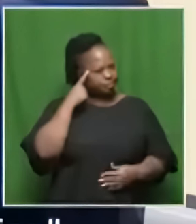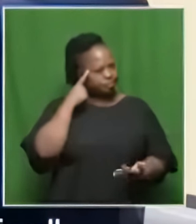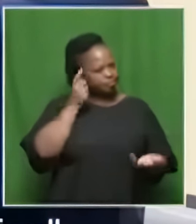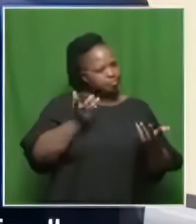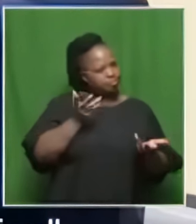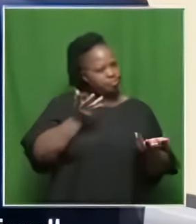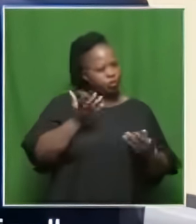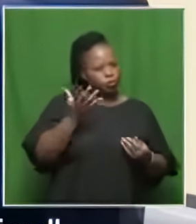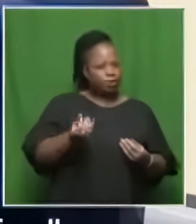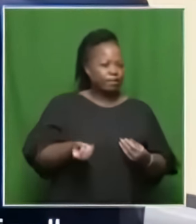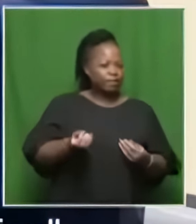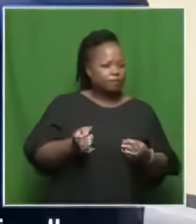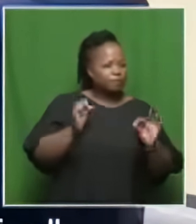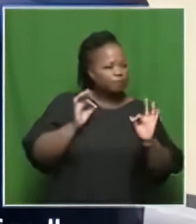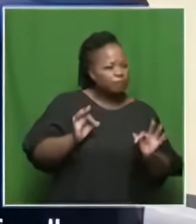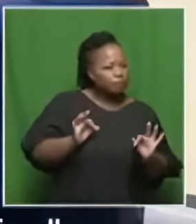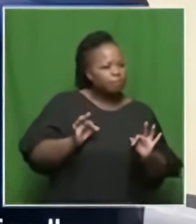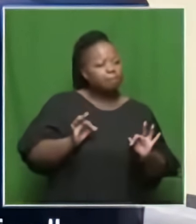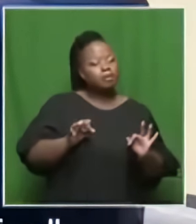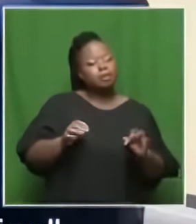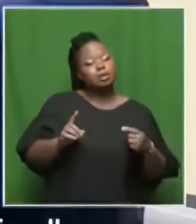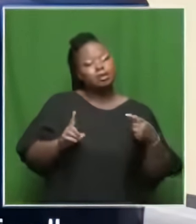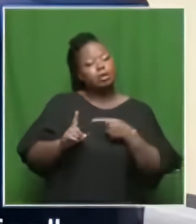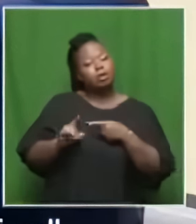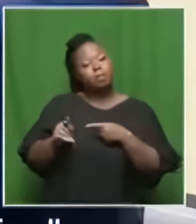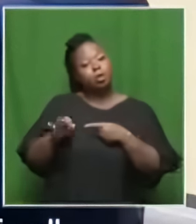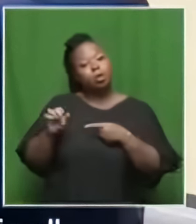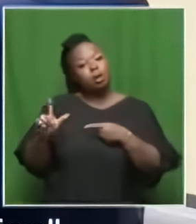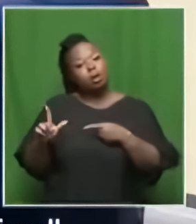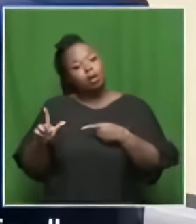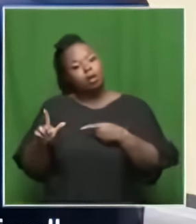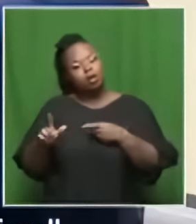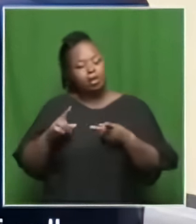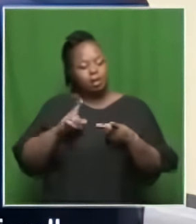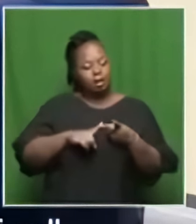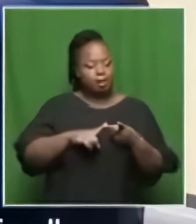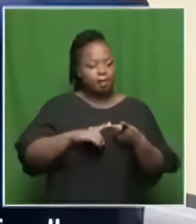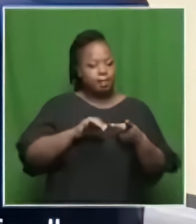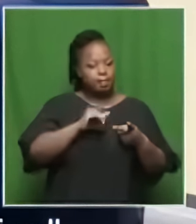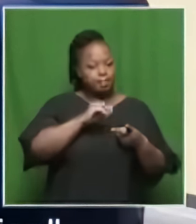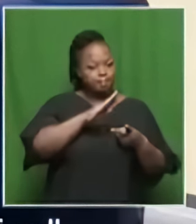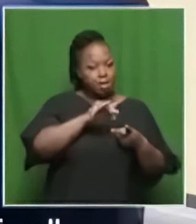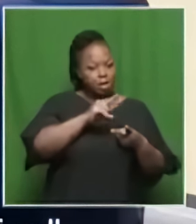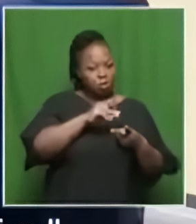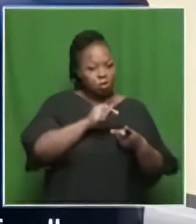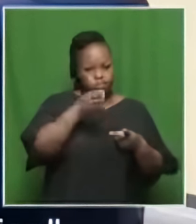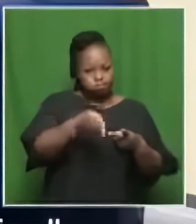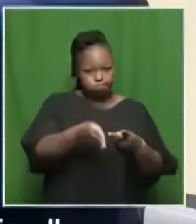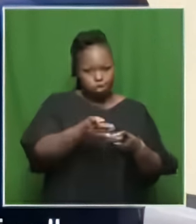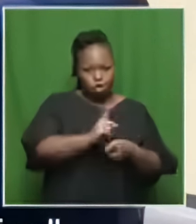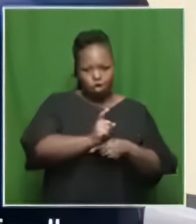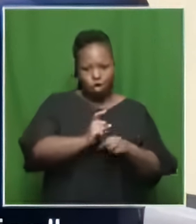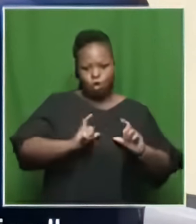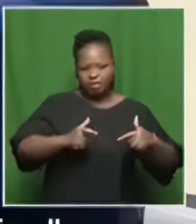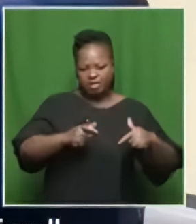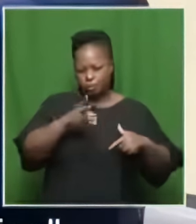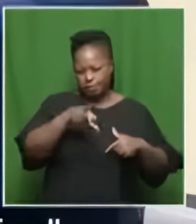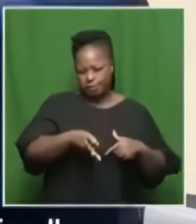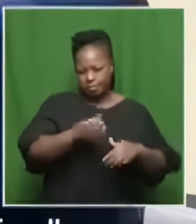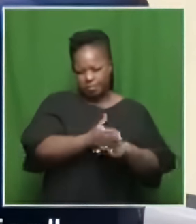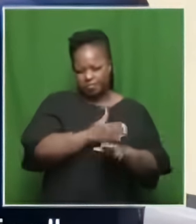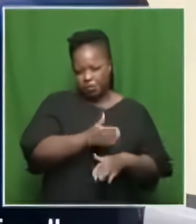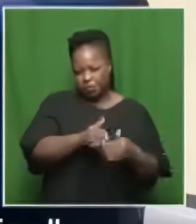is a reasonable prospect that Paul O'Sullivan, that Brown Mokhotsi would appear before this committee before it has to